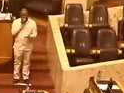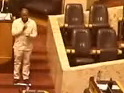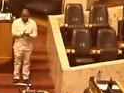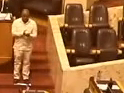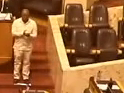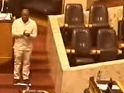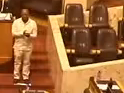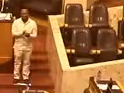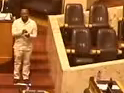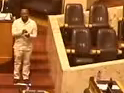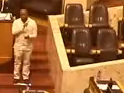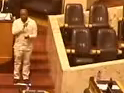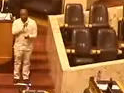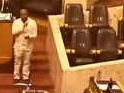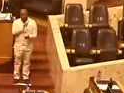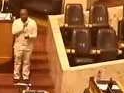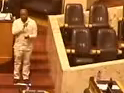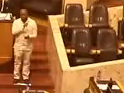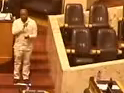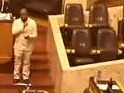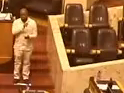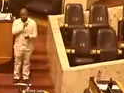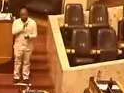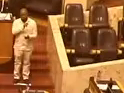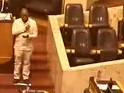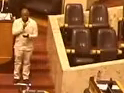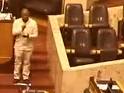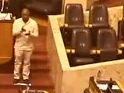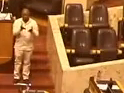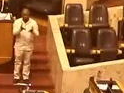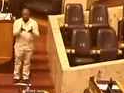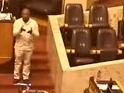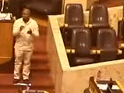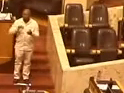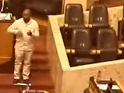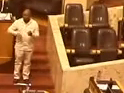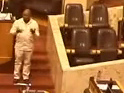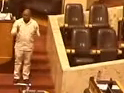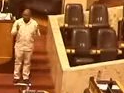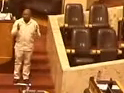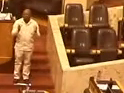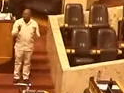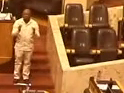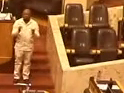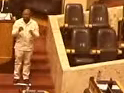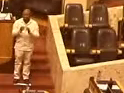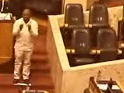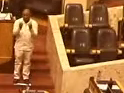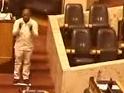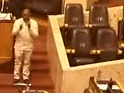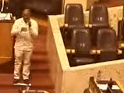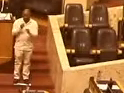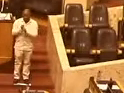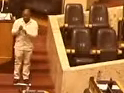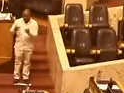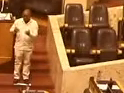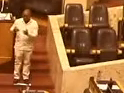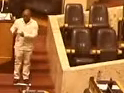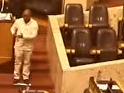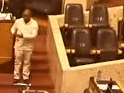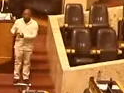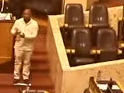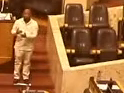the information that has been presented before us. In this financial year, the department will be appointing